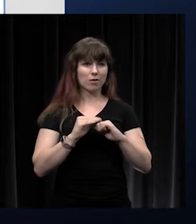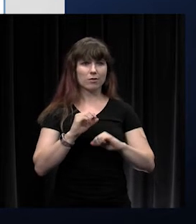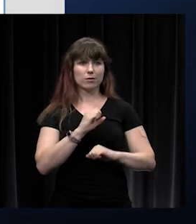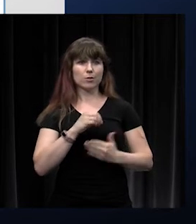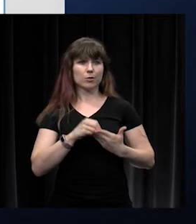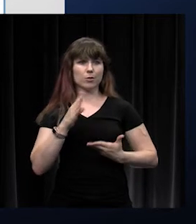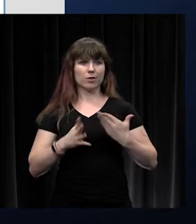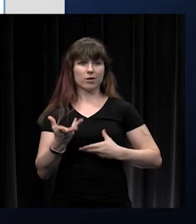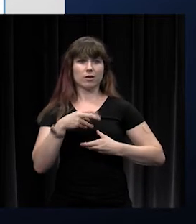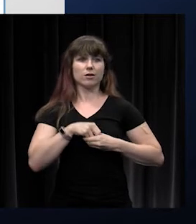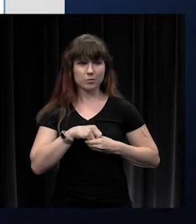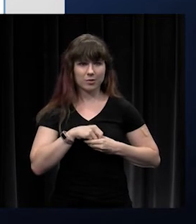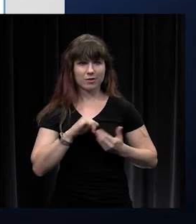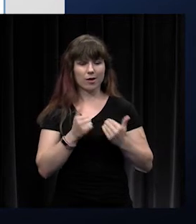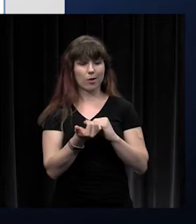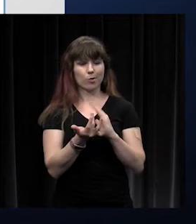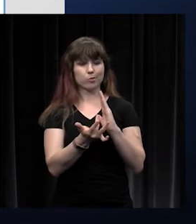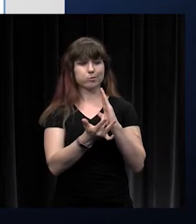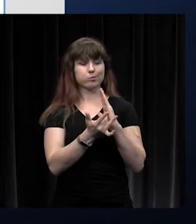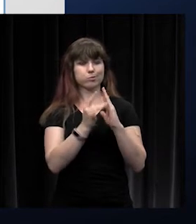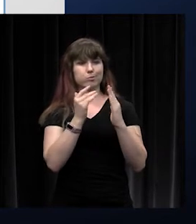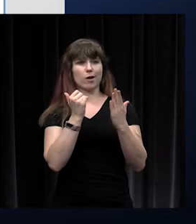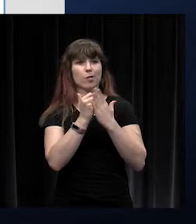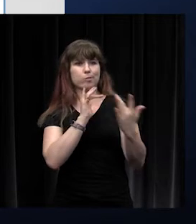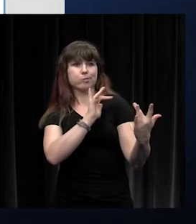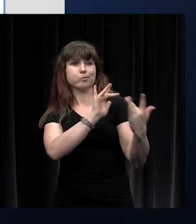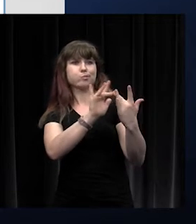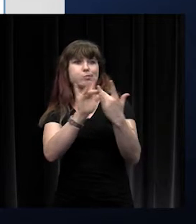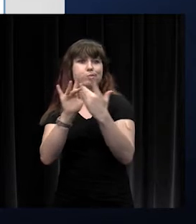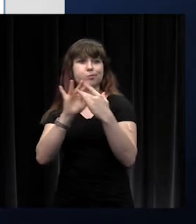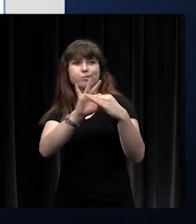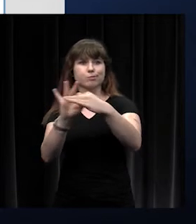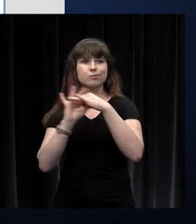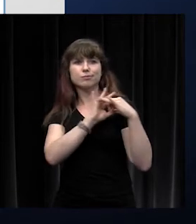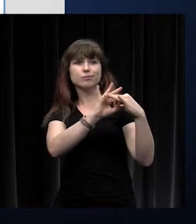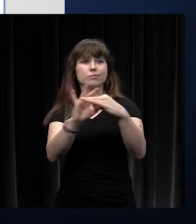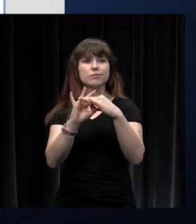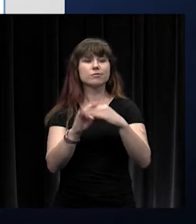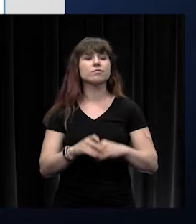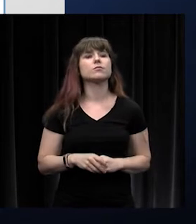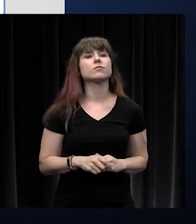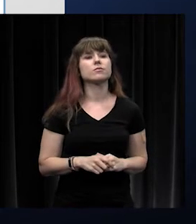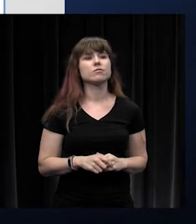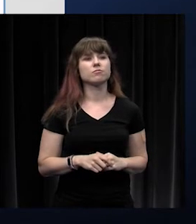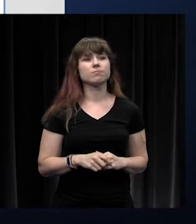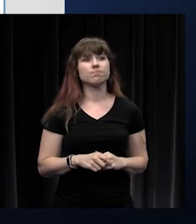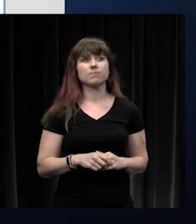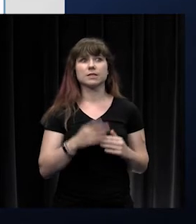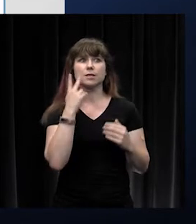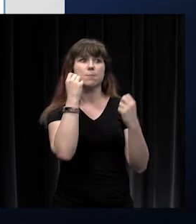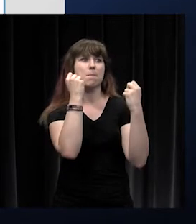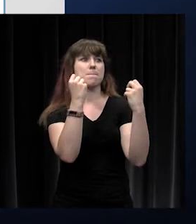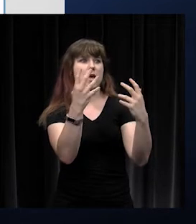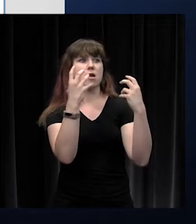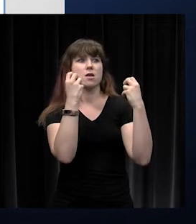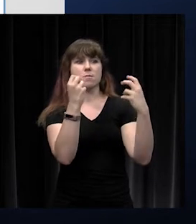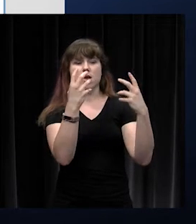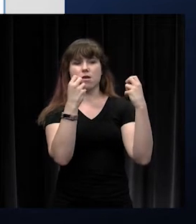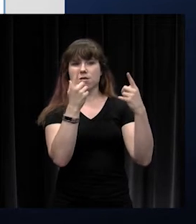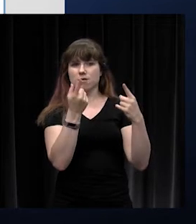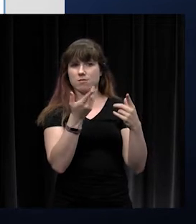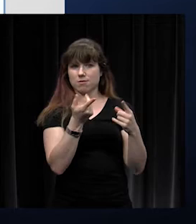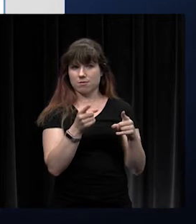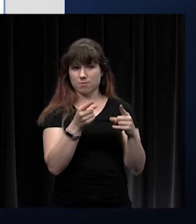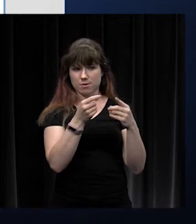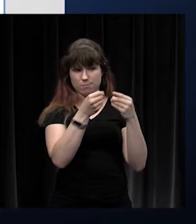using technology to have that student engagement. And that's very important as well. So you can see lots of things are happening in the technology